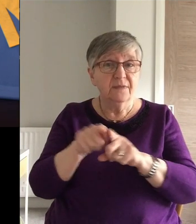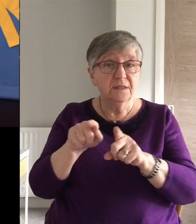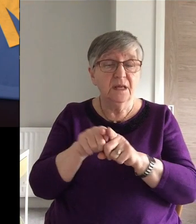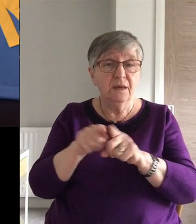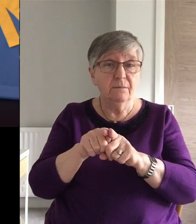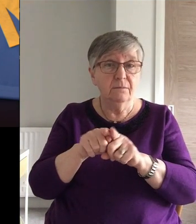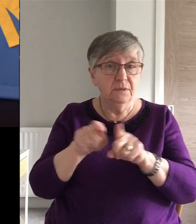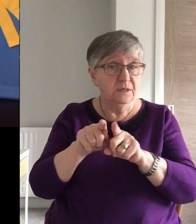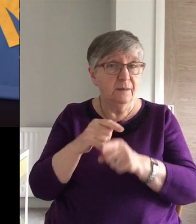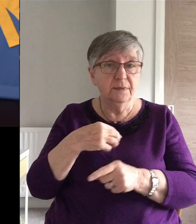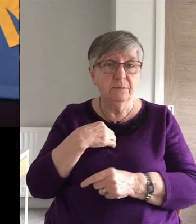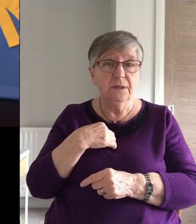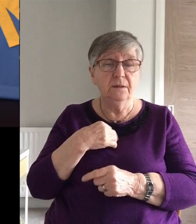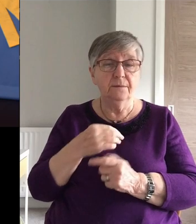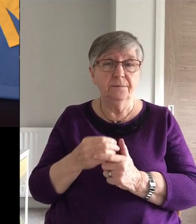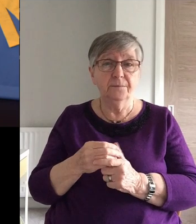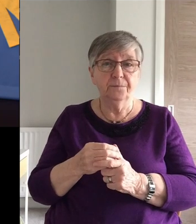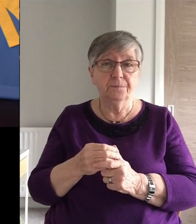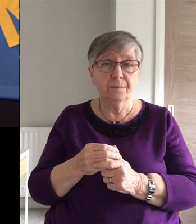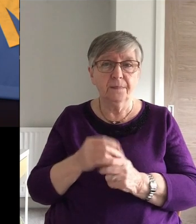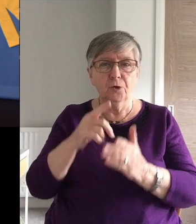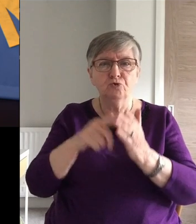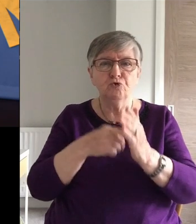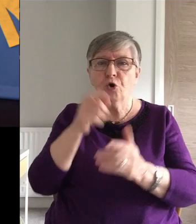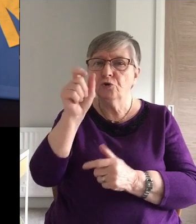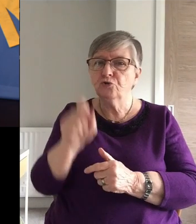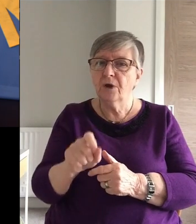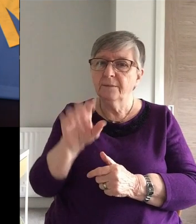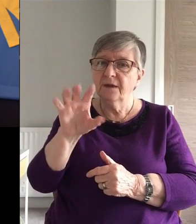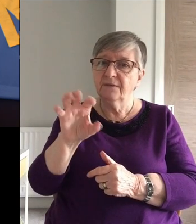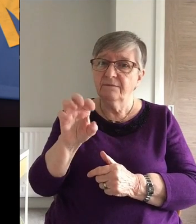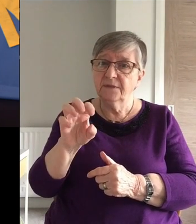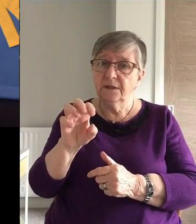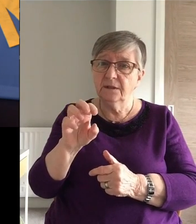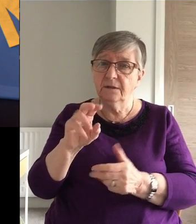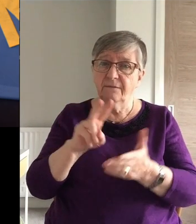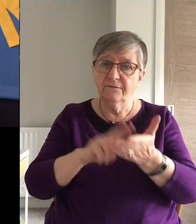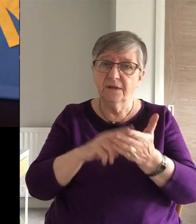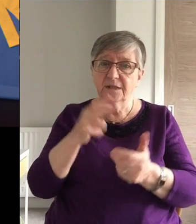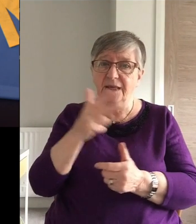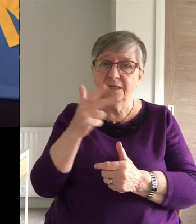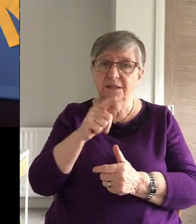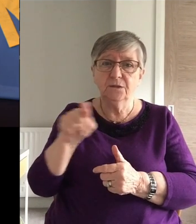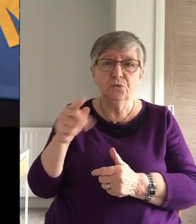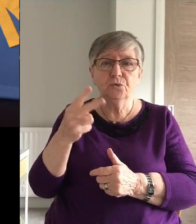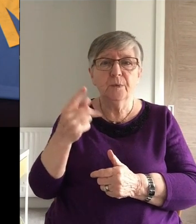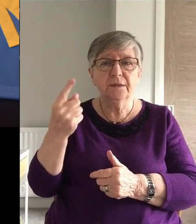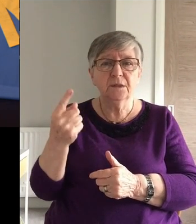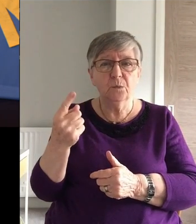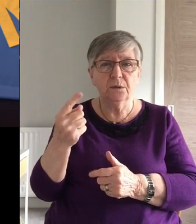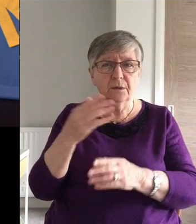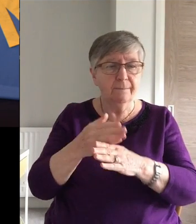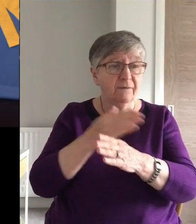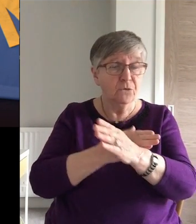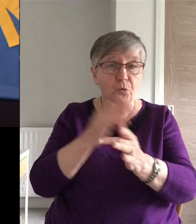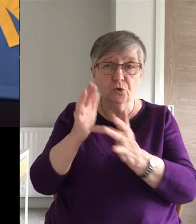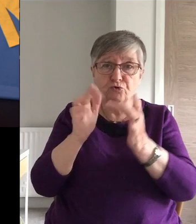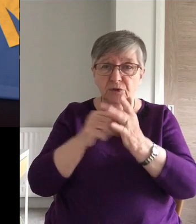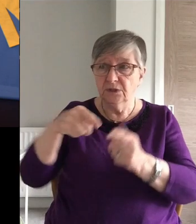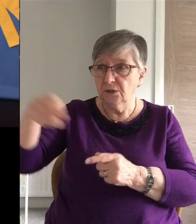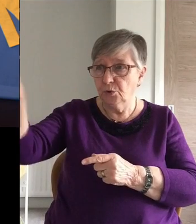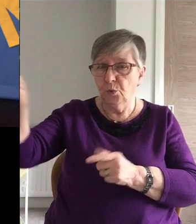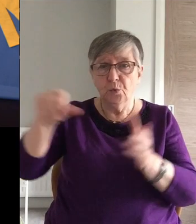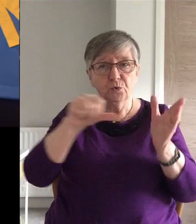opposition that he himself had. John chapter 15 at verse 18 to 21, he underlines that just before he's going